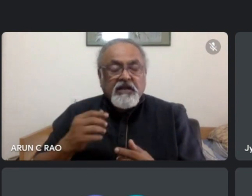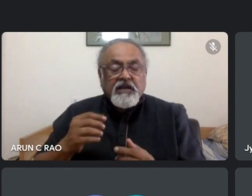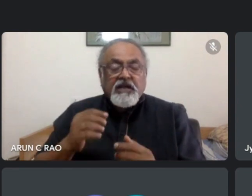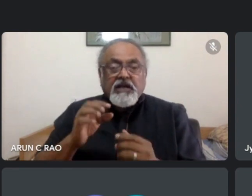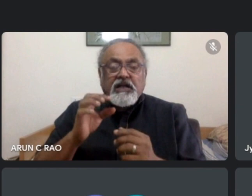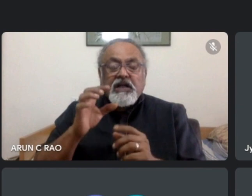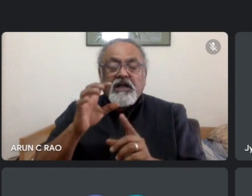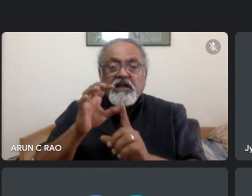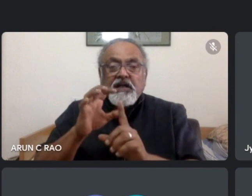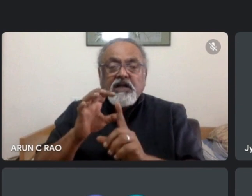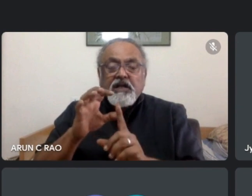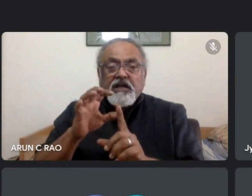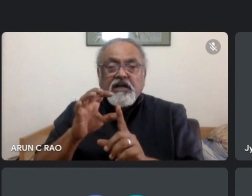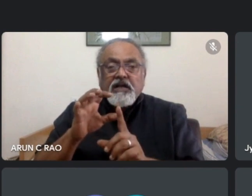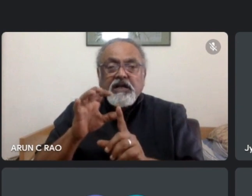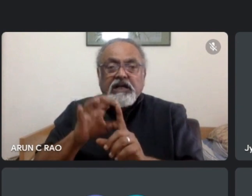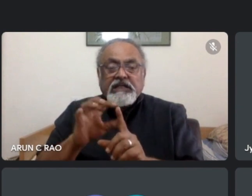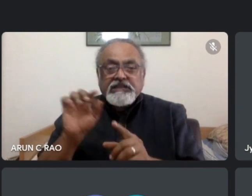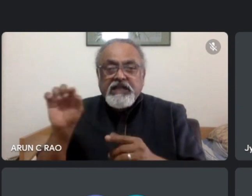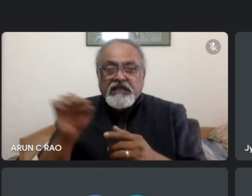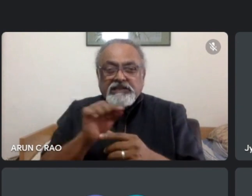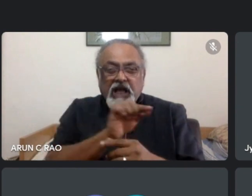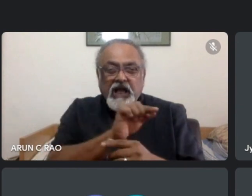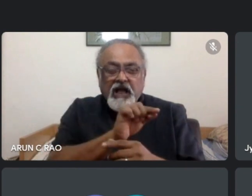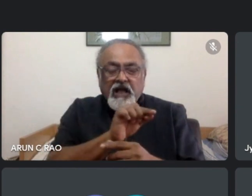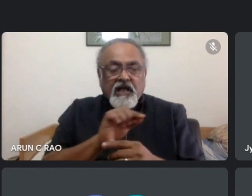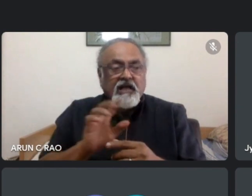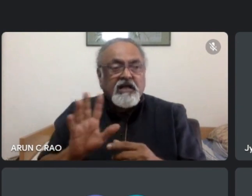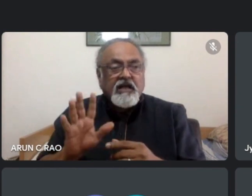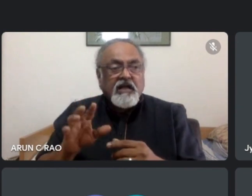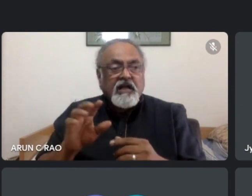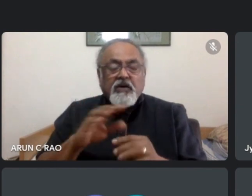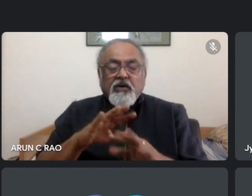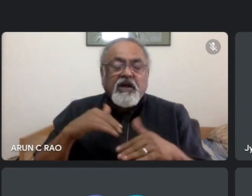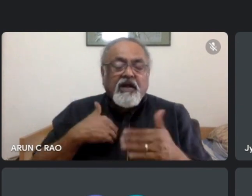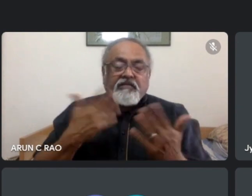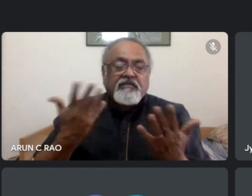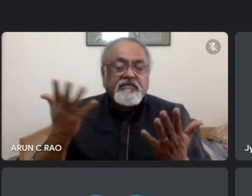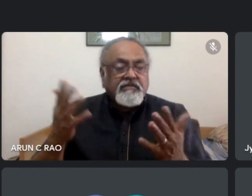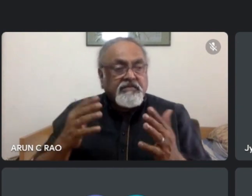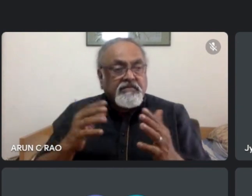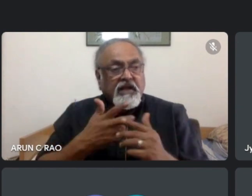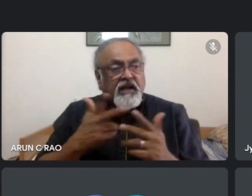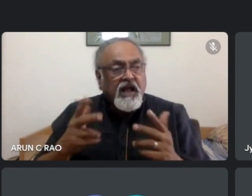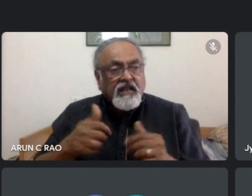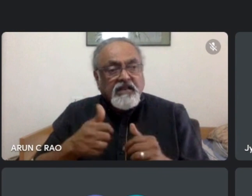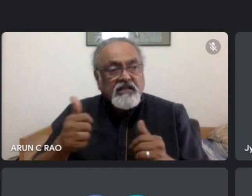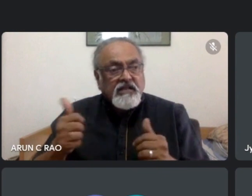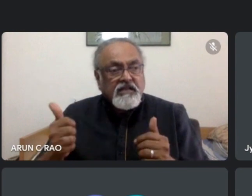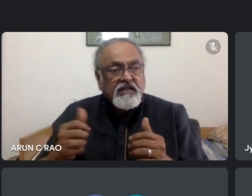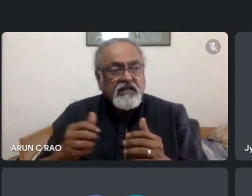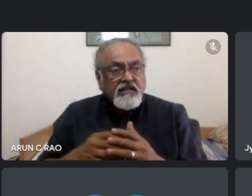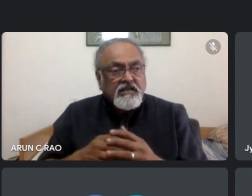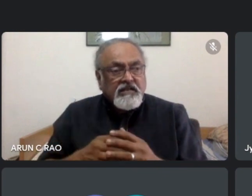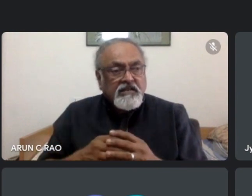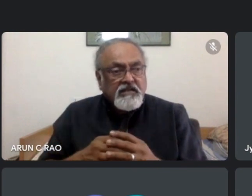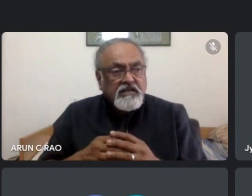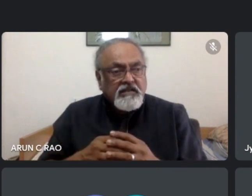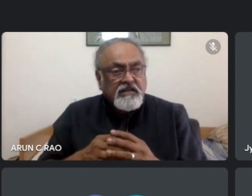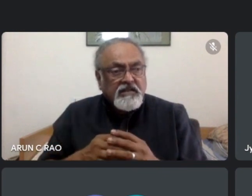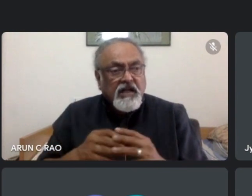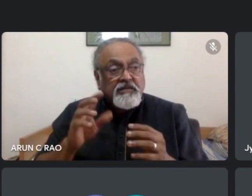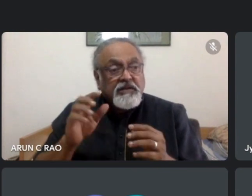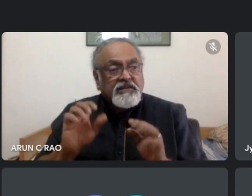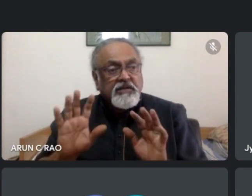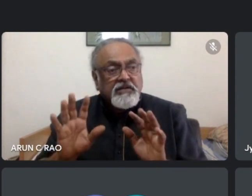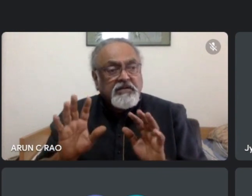dyslexia, um, do not have any um, like just the fact that I am